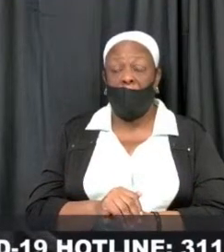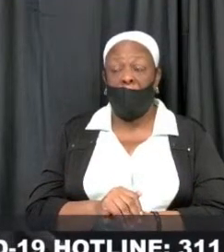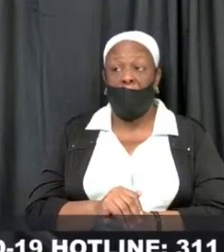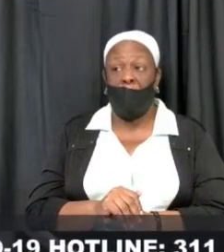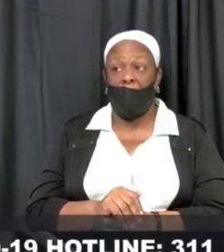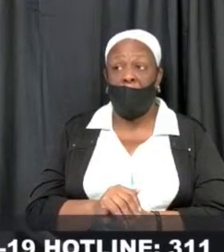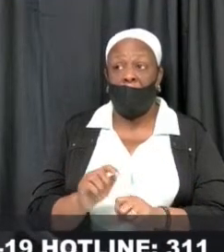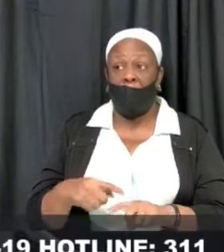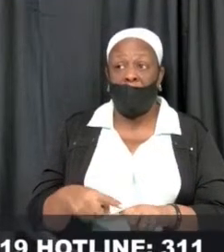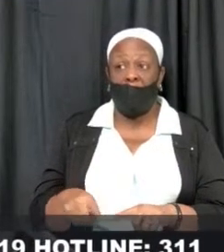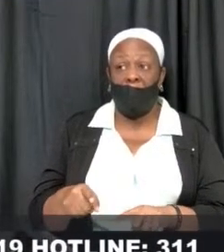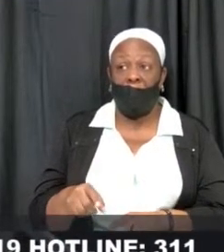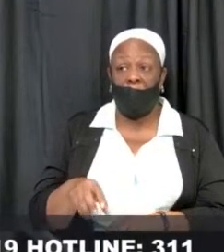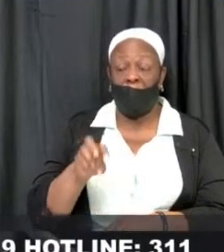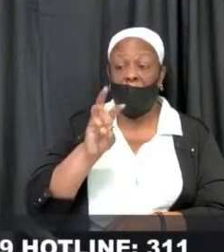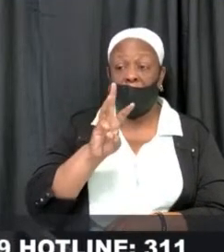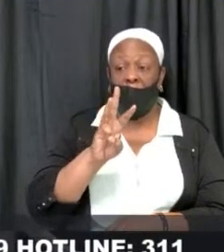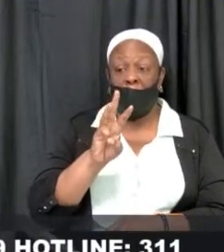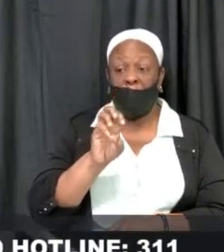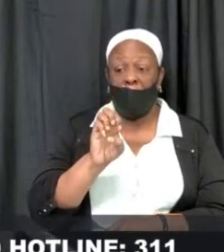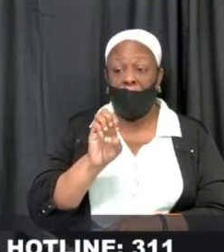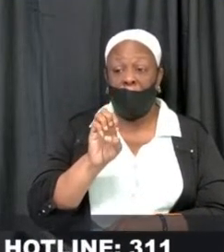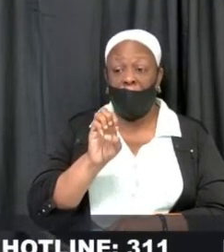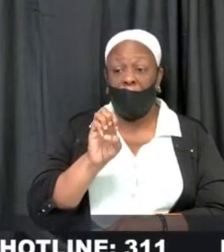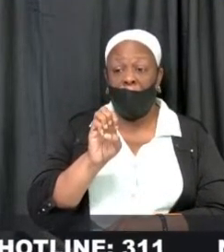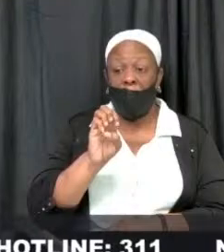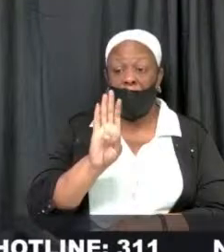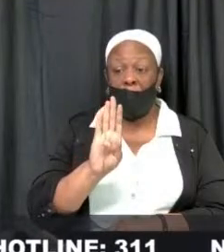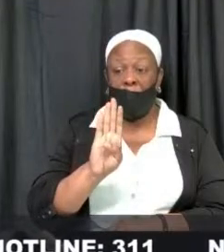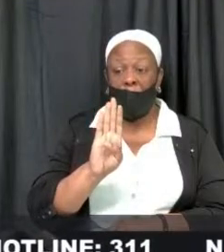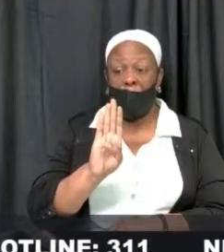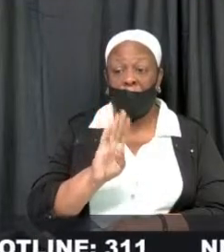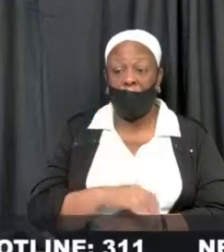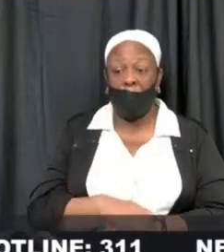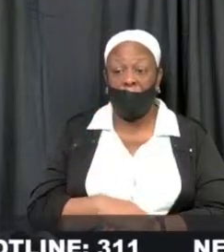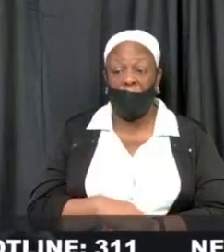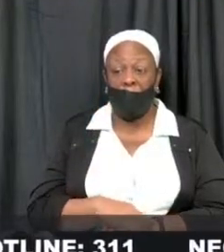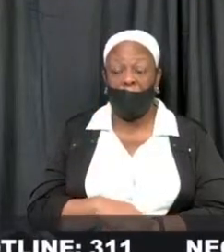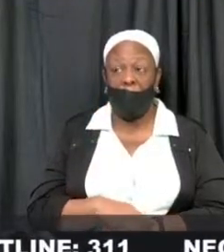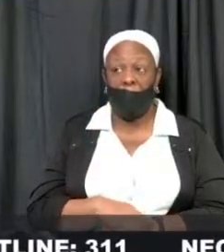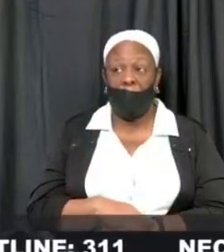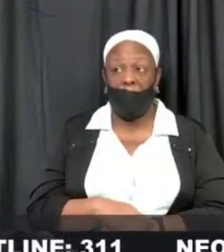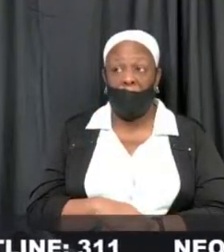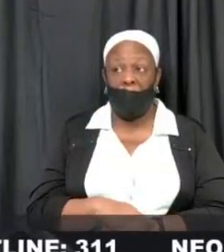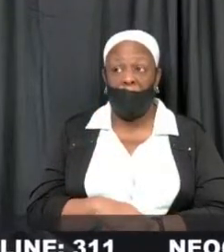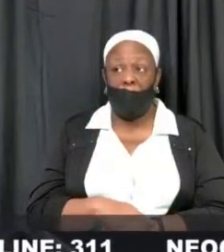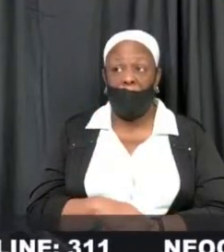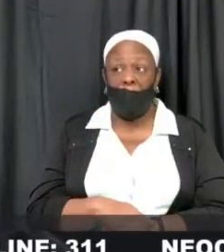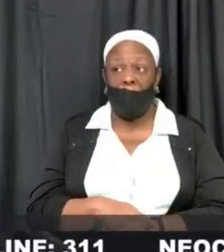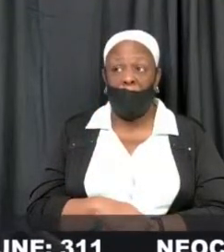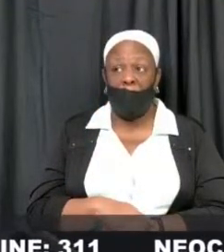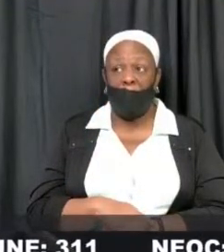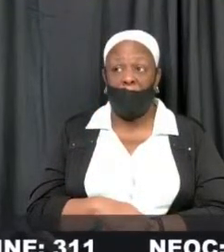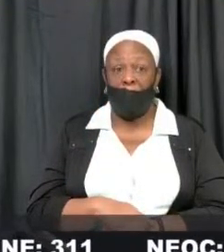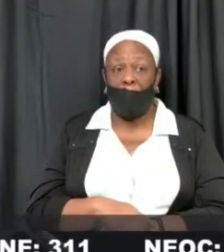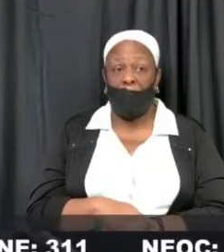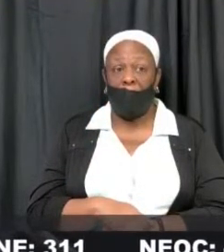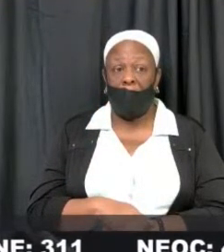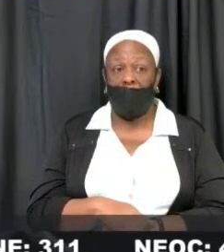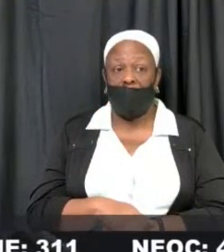https://www.iacco.fr, and the Canadian Institute for International Law Expertise